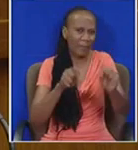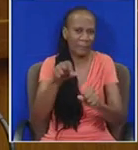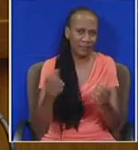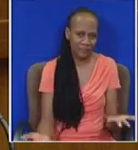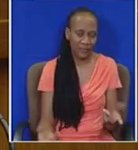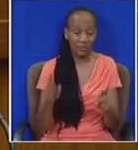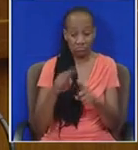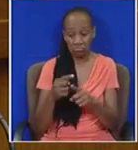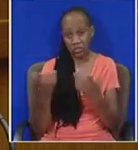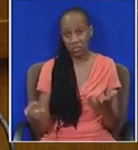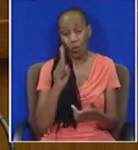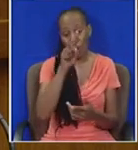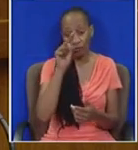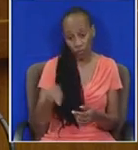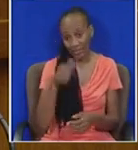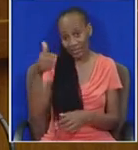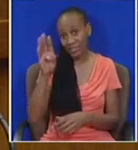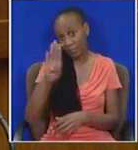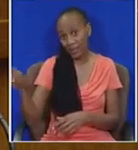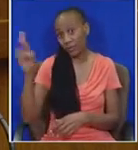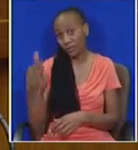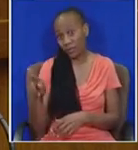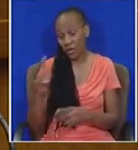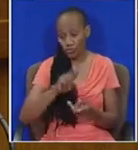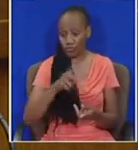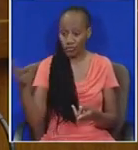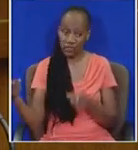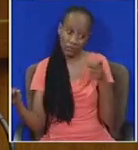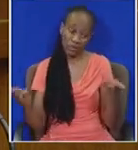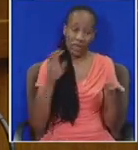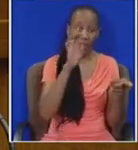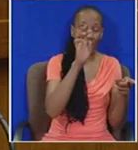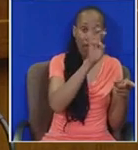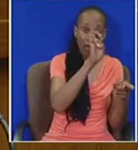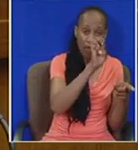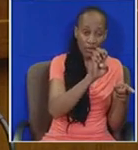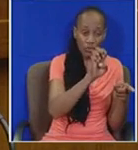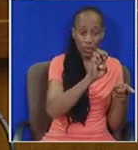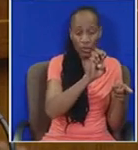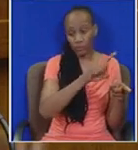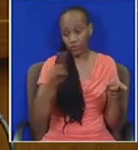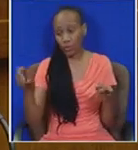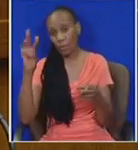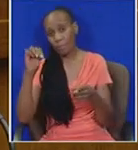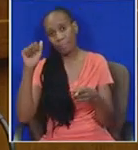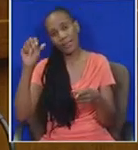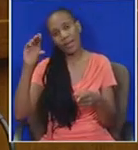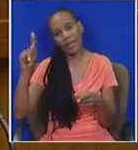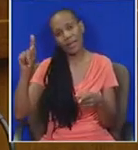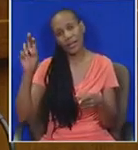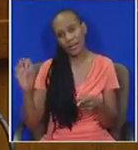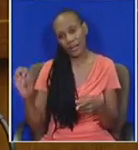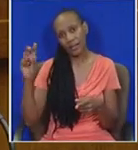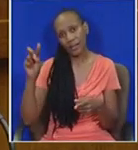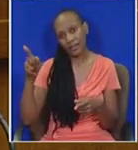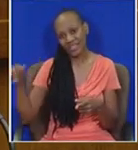example, the 1.6 billion transferred from ESCOM to Mackenzie and trillion without proper contracts and metro late